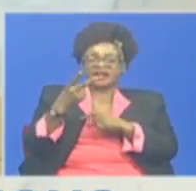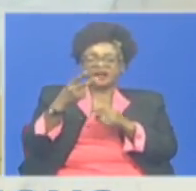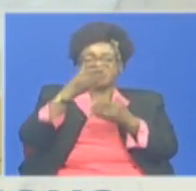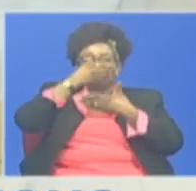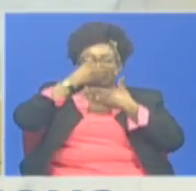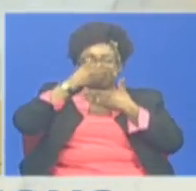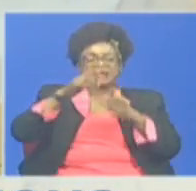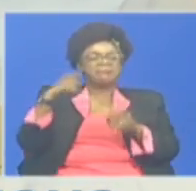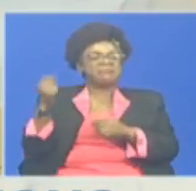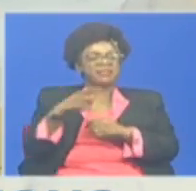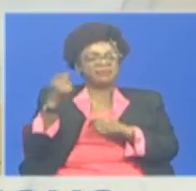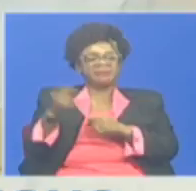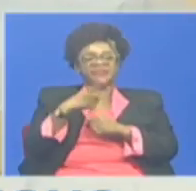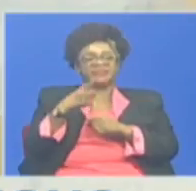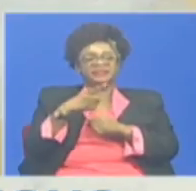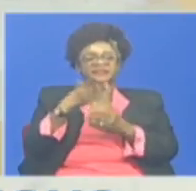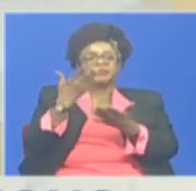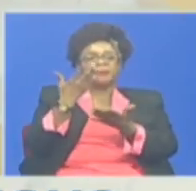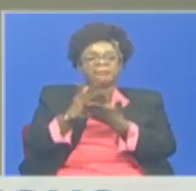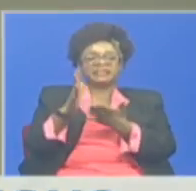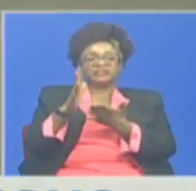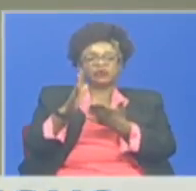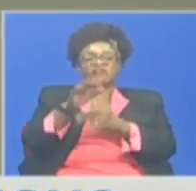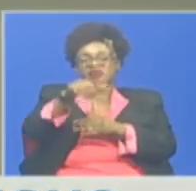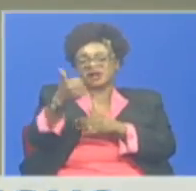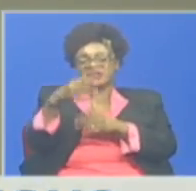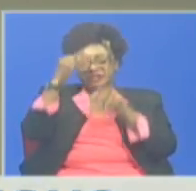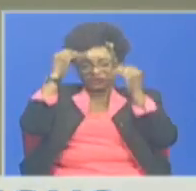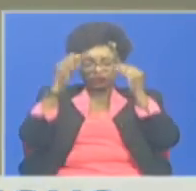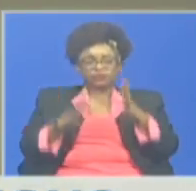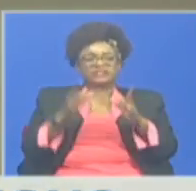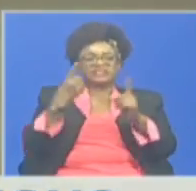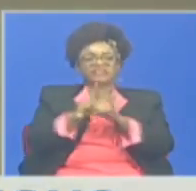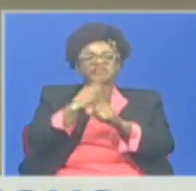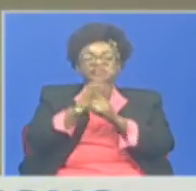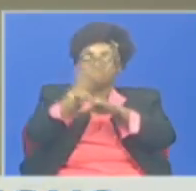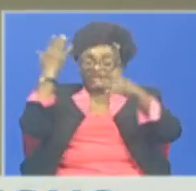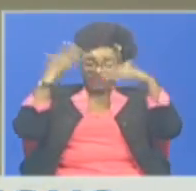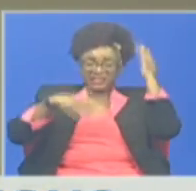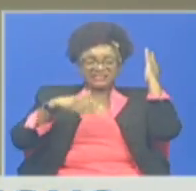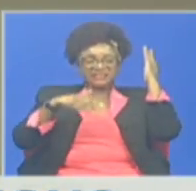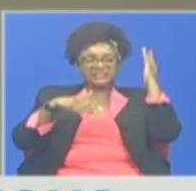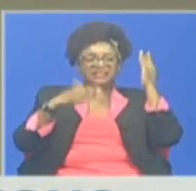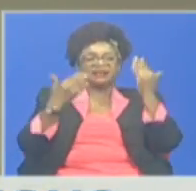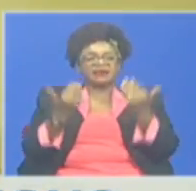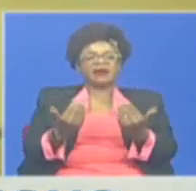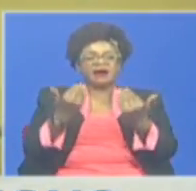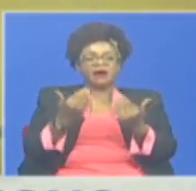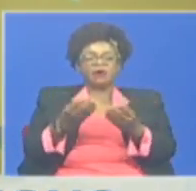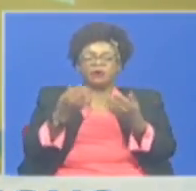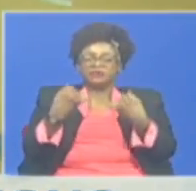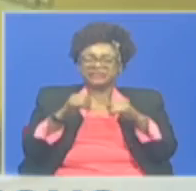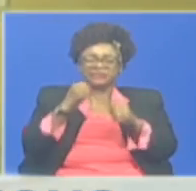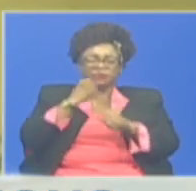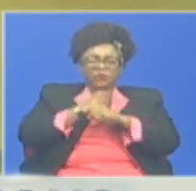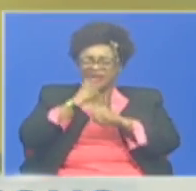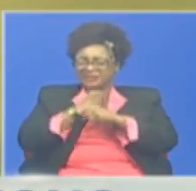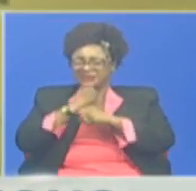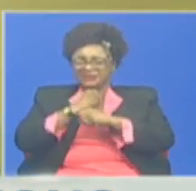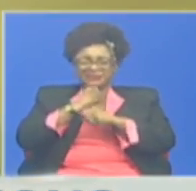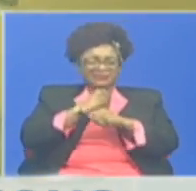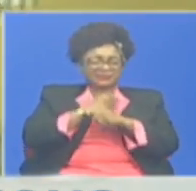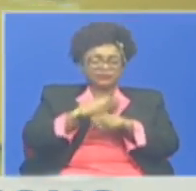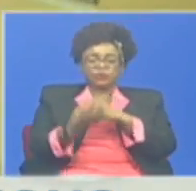month. They are part of tens of other students in different universities currently burning the midnight oil in order to come up